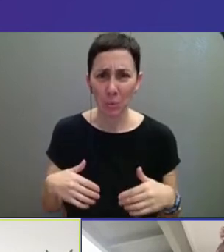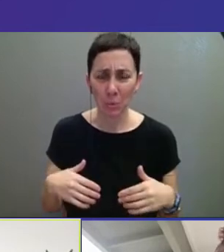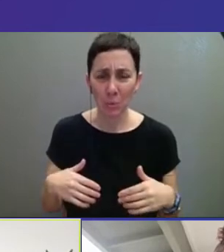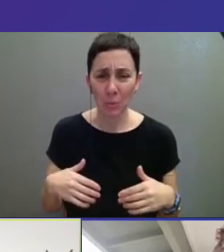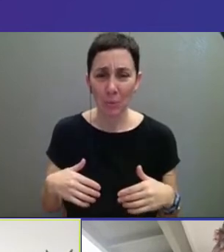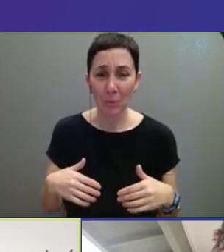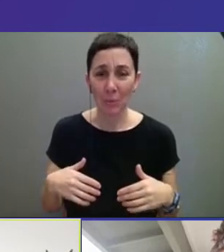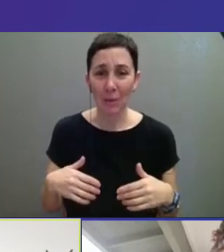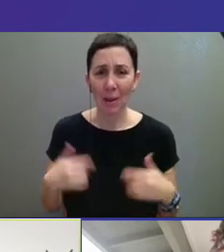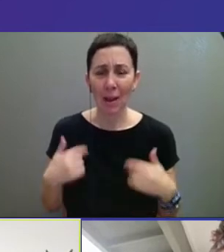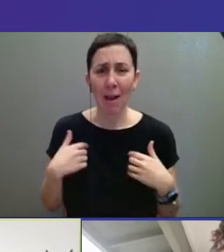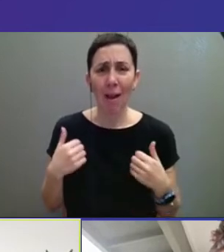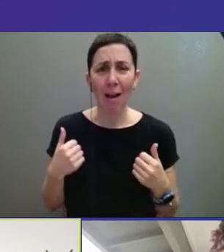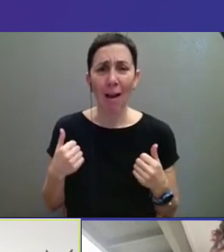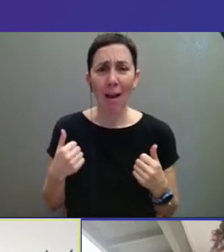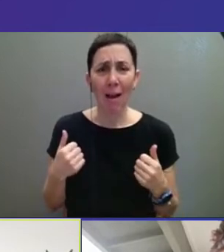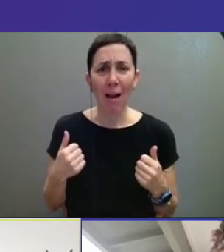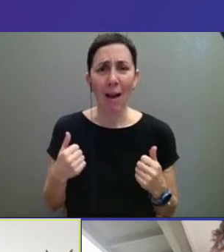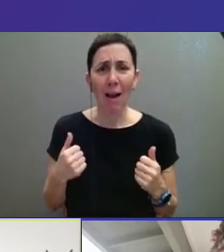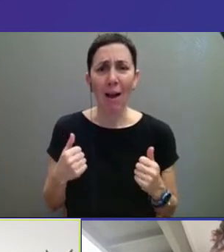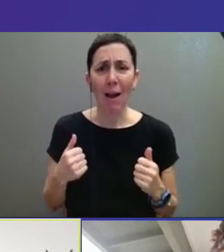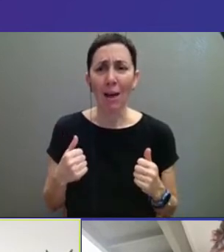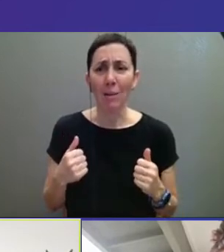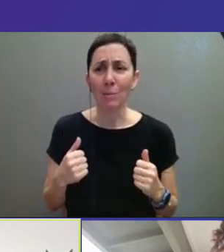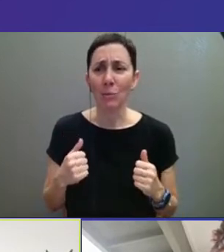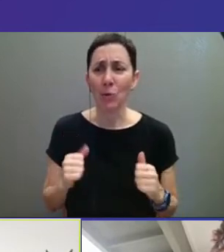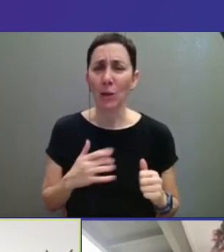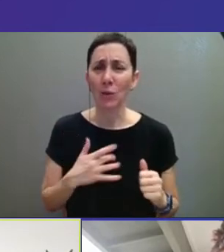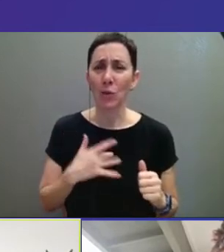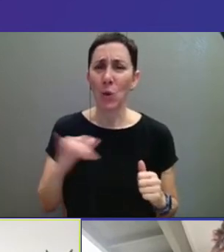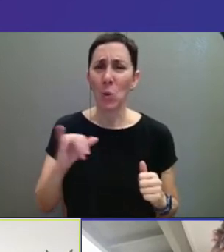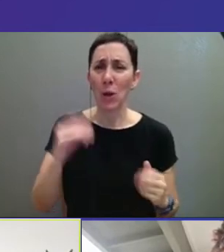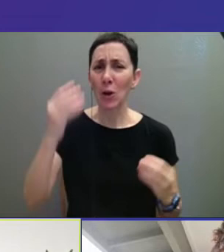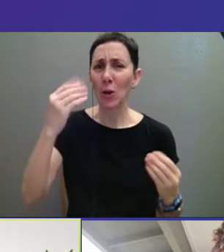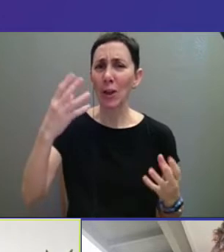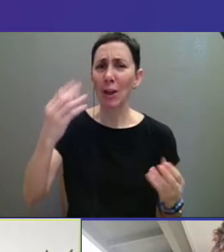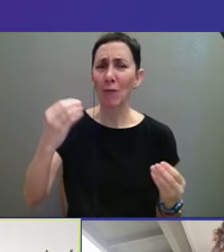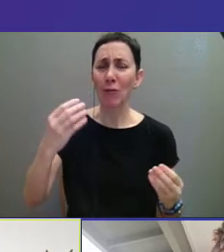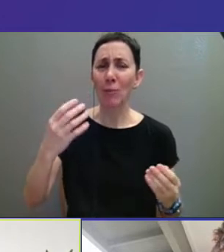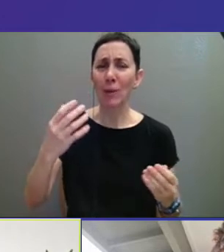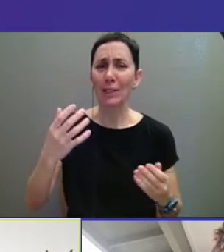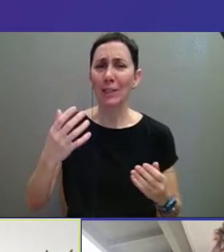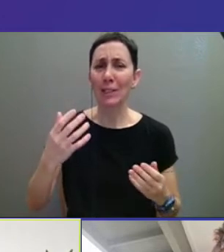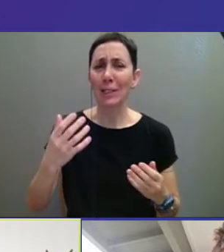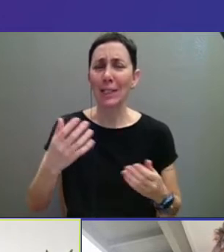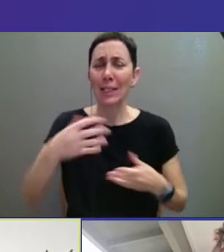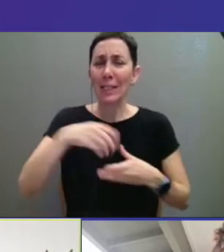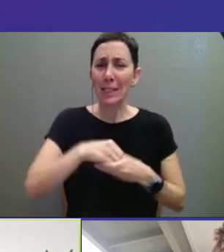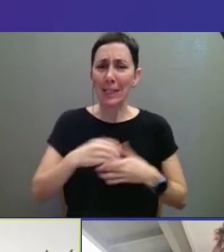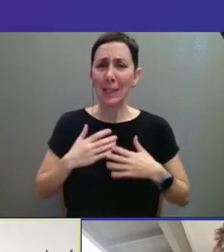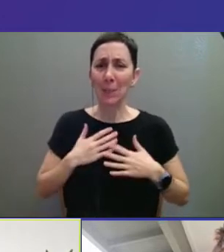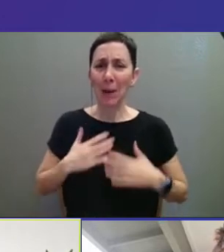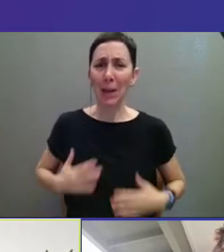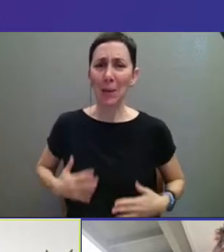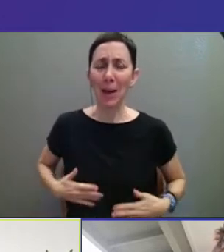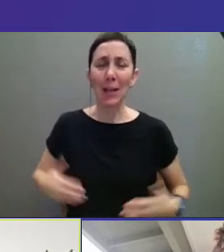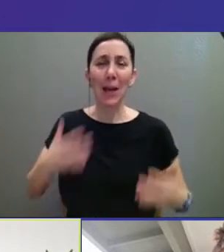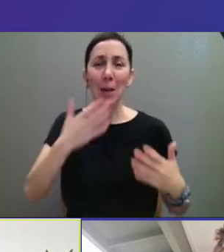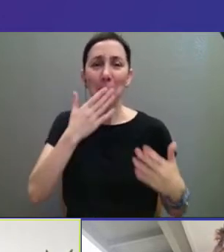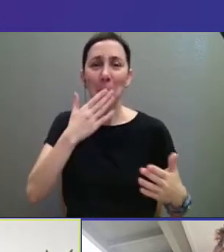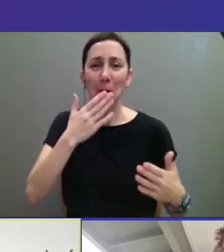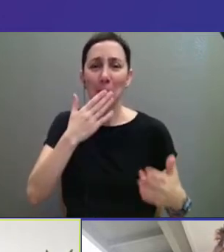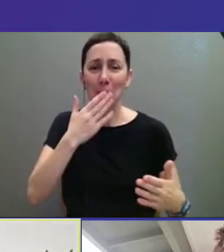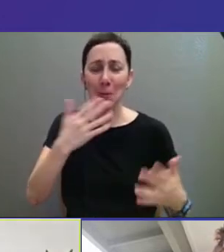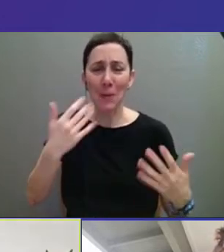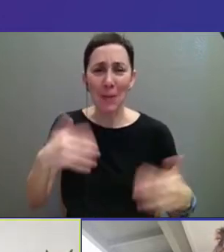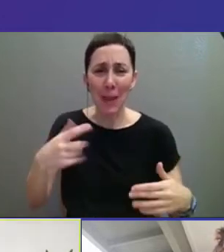I'm trying to really like where it's seated in my body right now. I'm meant to think, and I'm thinking backwards right now. I'm even feel a